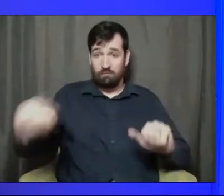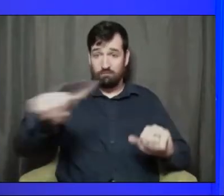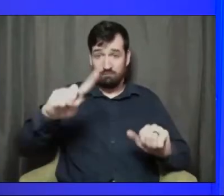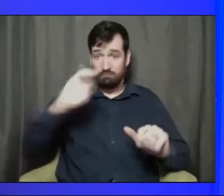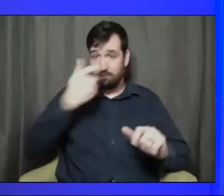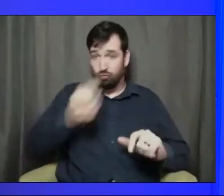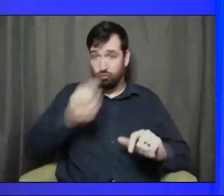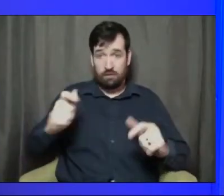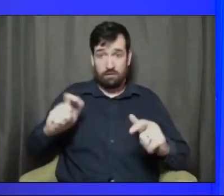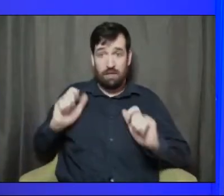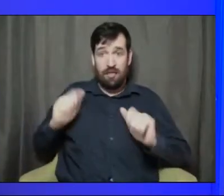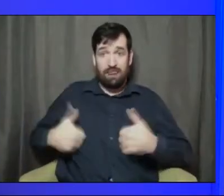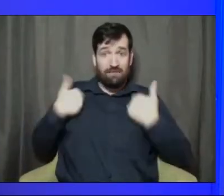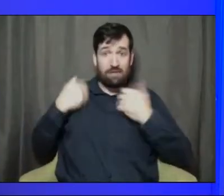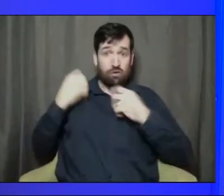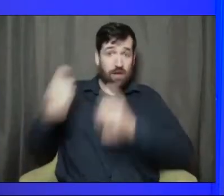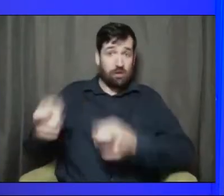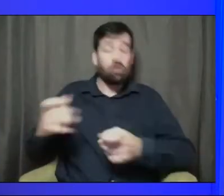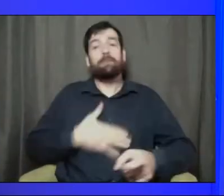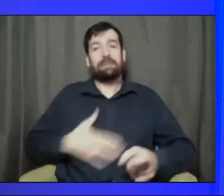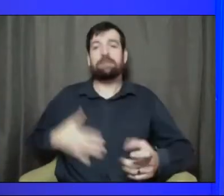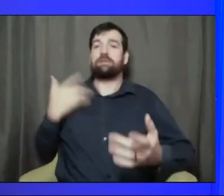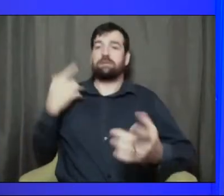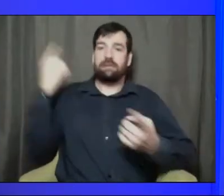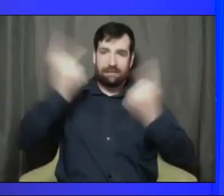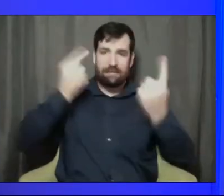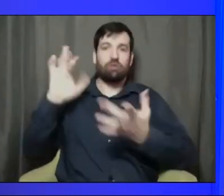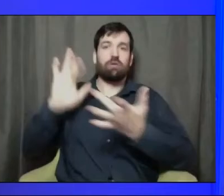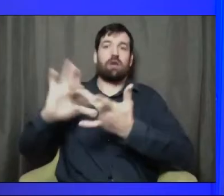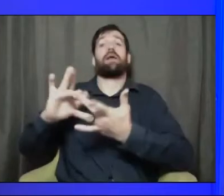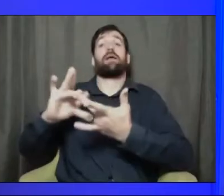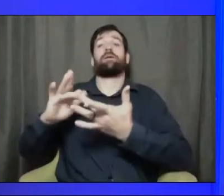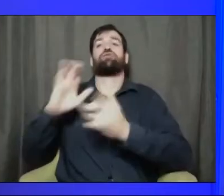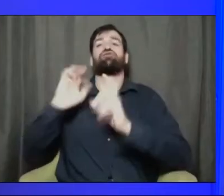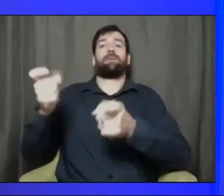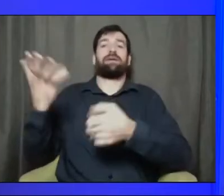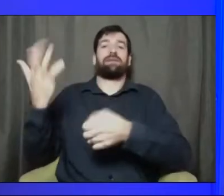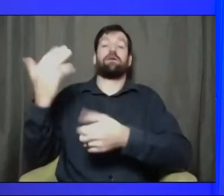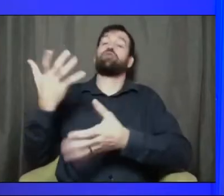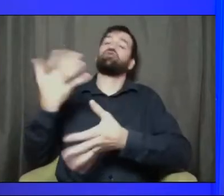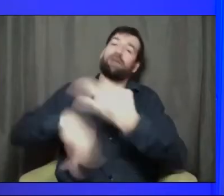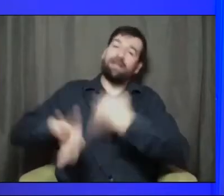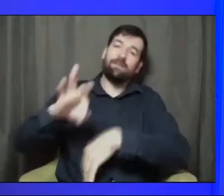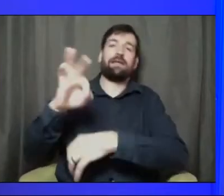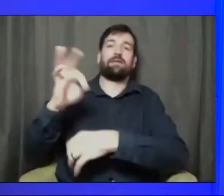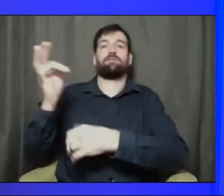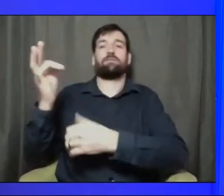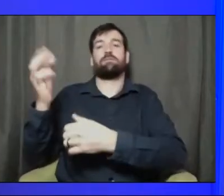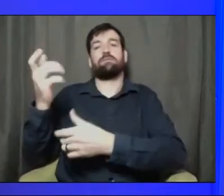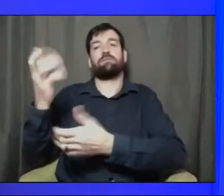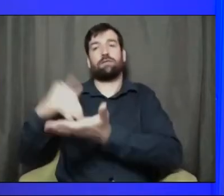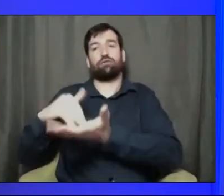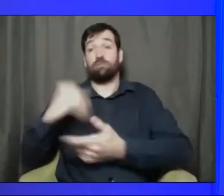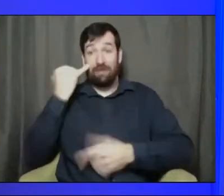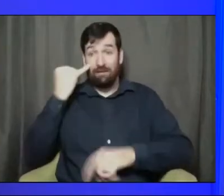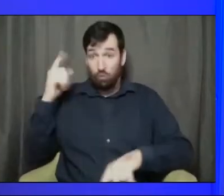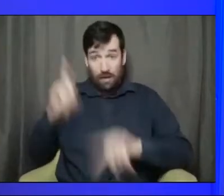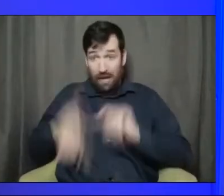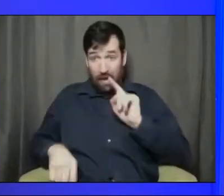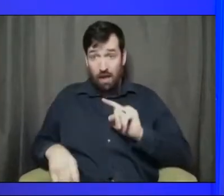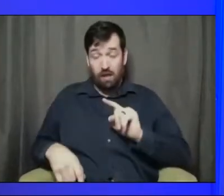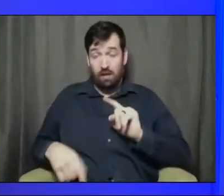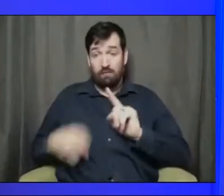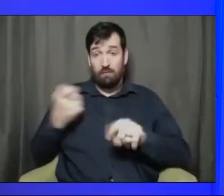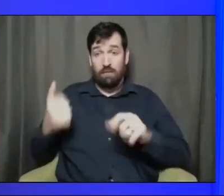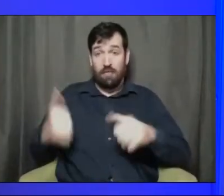please consider contacting your local transplant center. And for those of you that cannot donate from a living donation side, consider